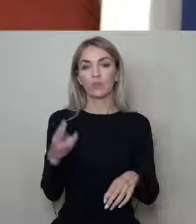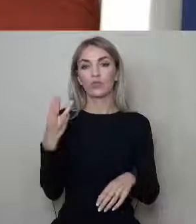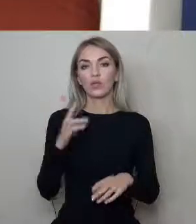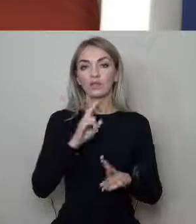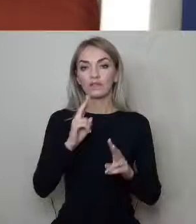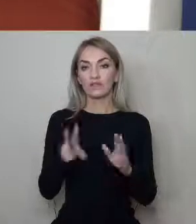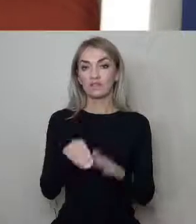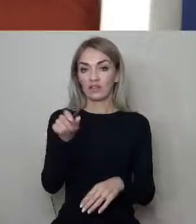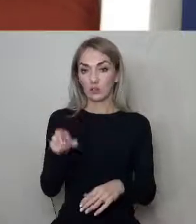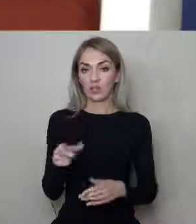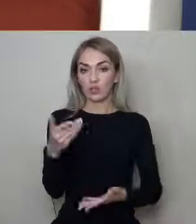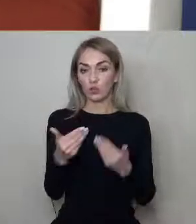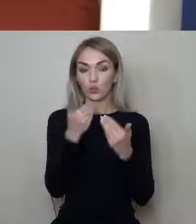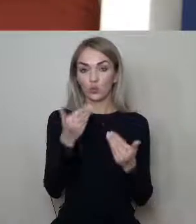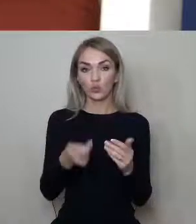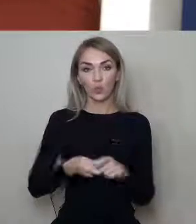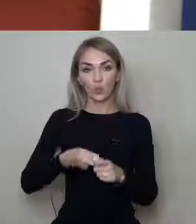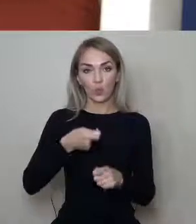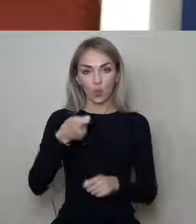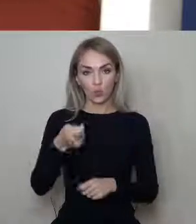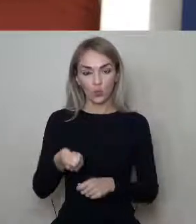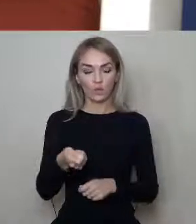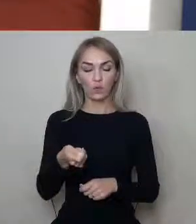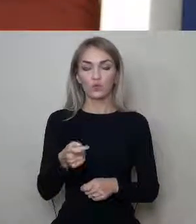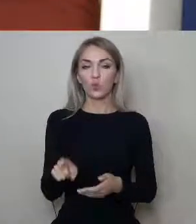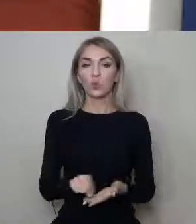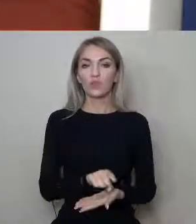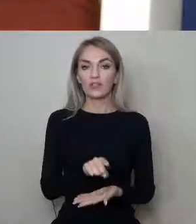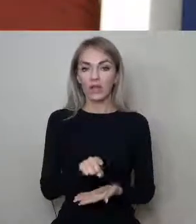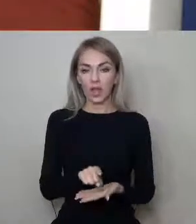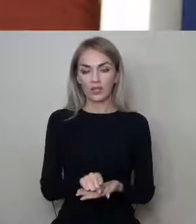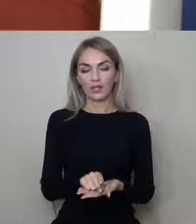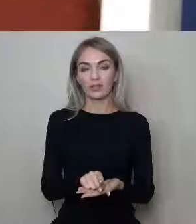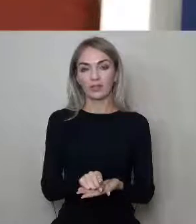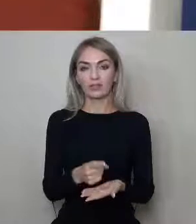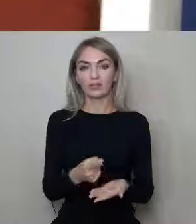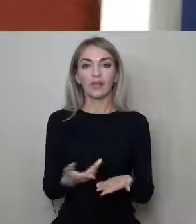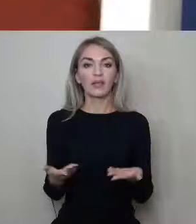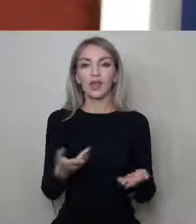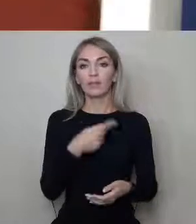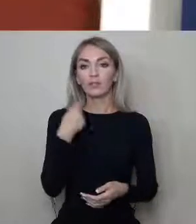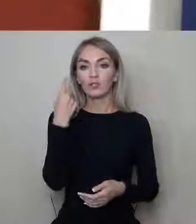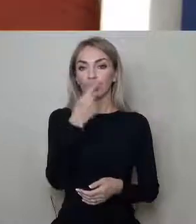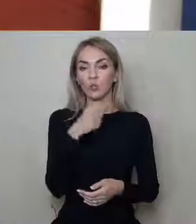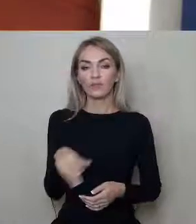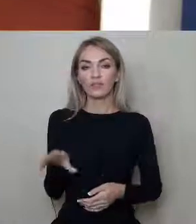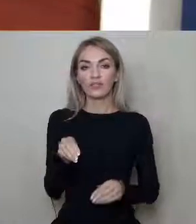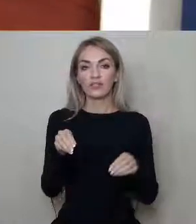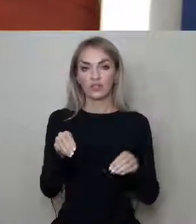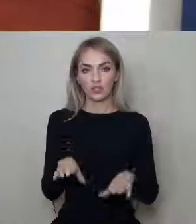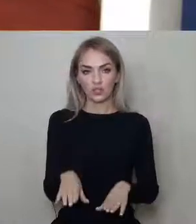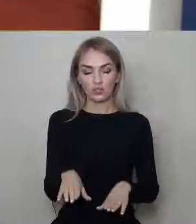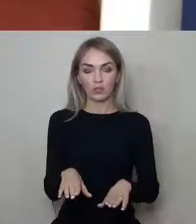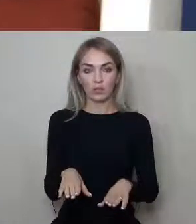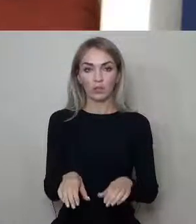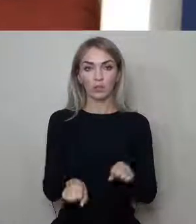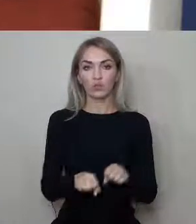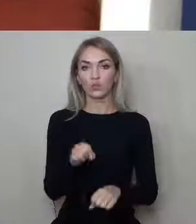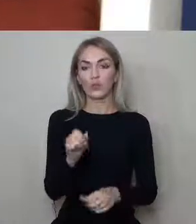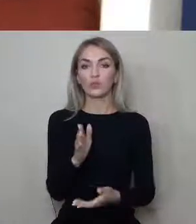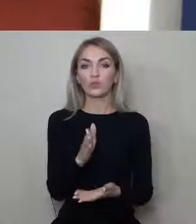If it is a complaint submitted to the Commission, if the voter submits the complaint, then the voter should